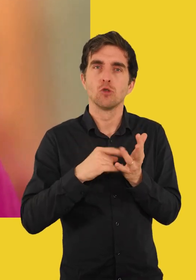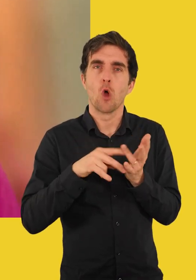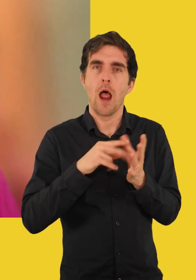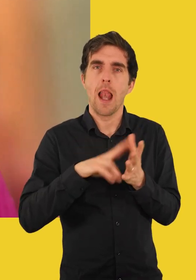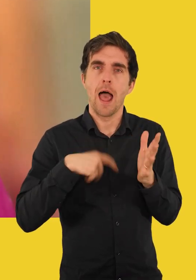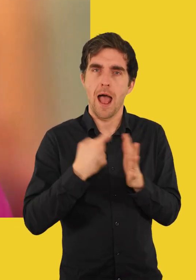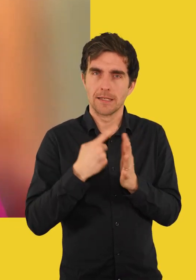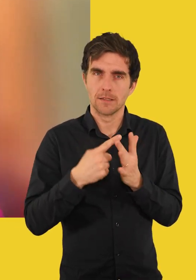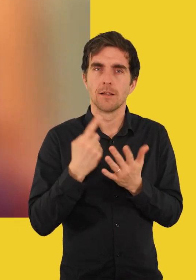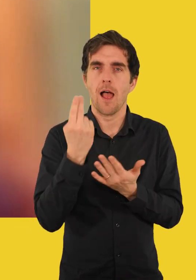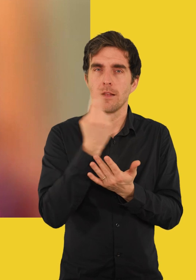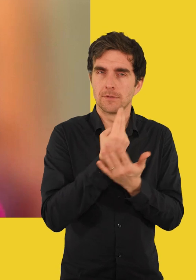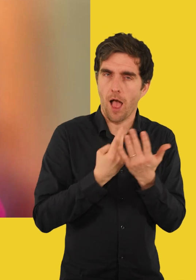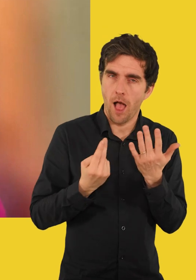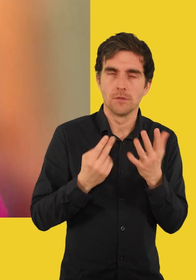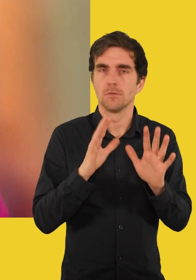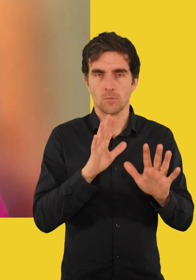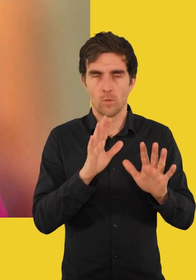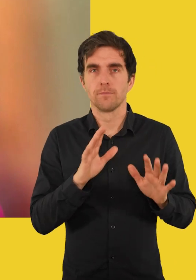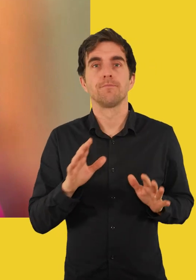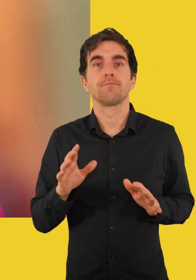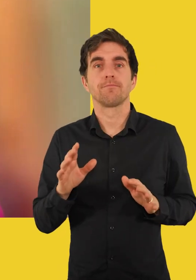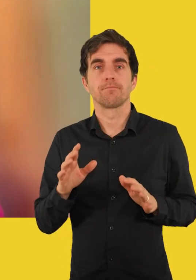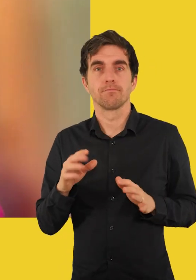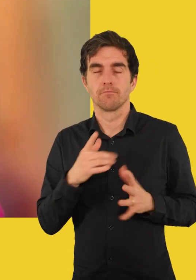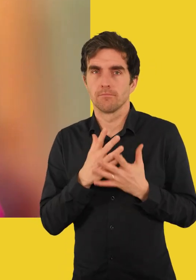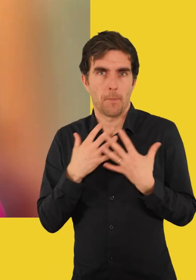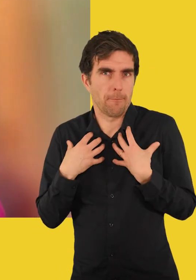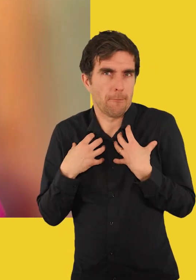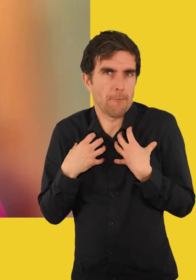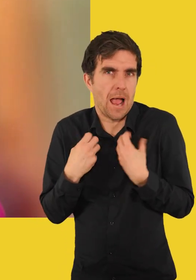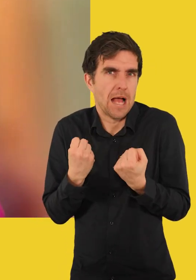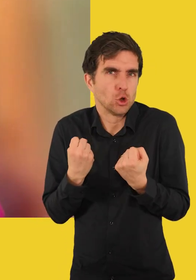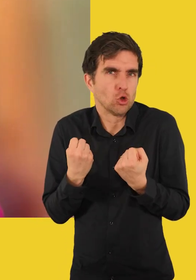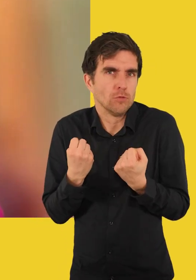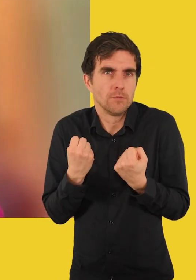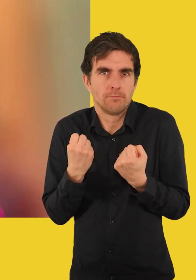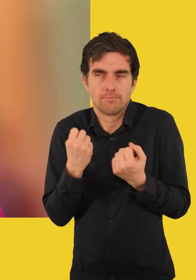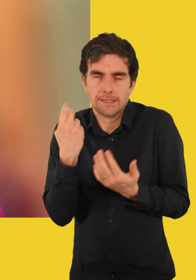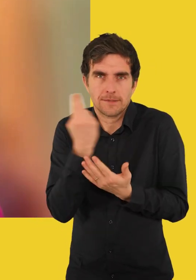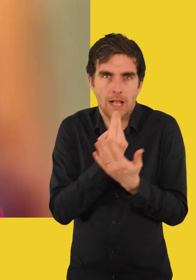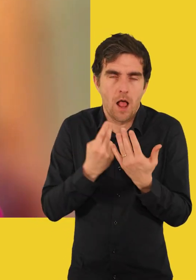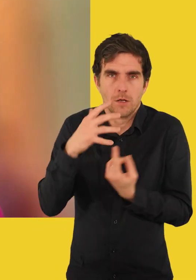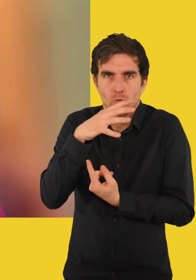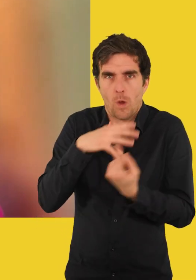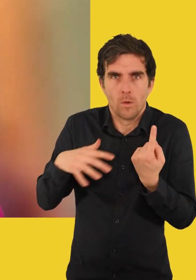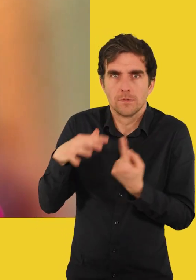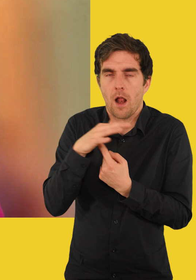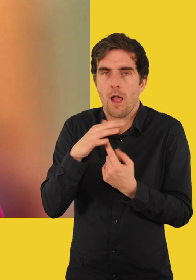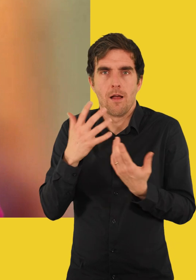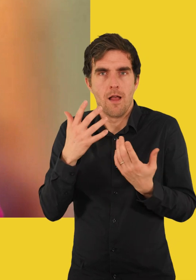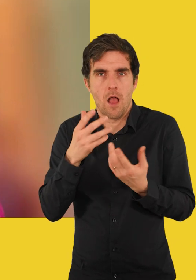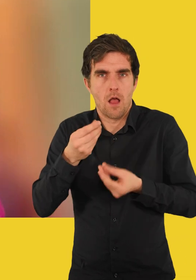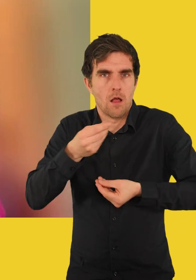creative practitioner, passionate about everything design, with years of experience in social innovation,